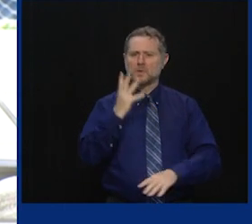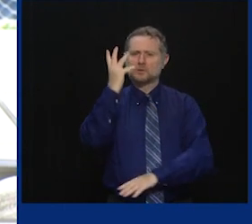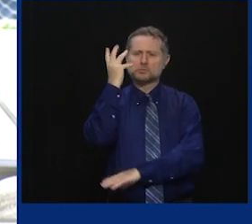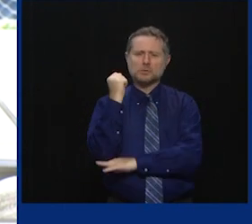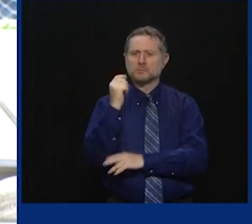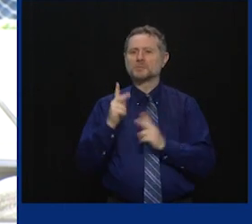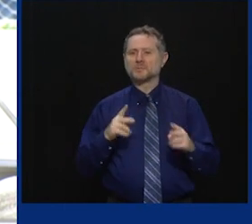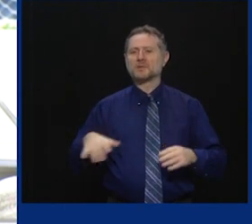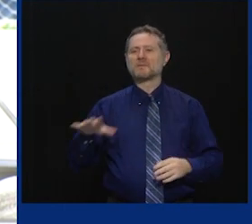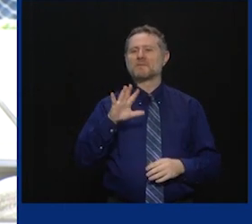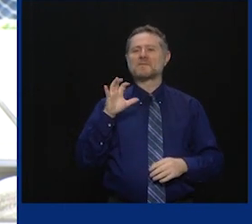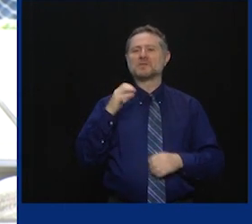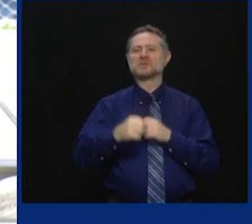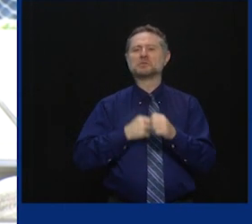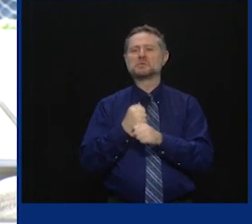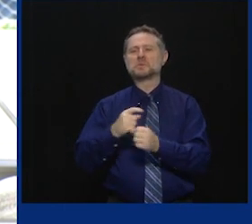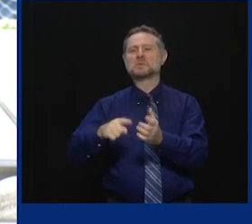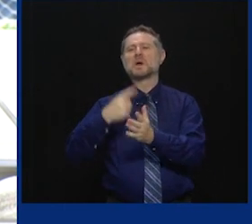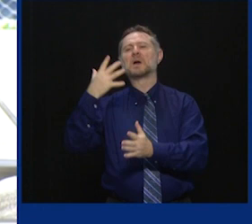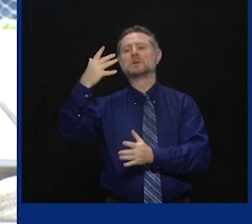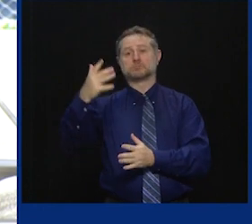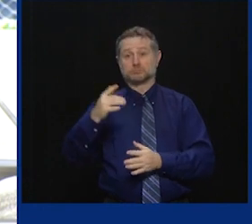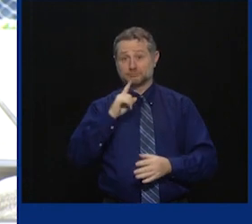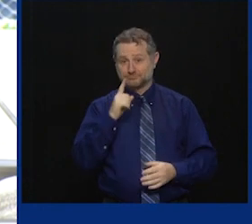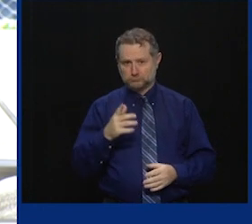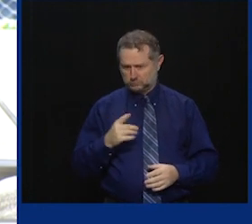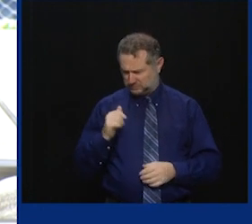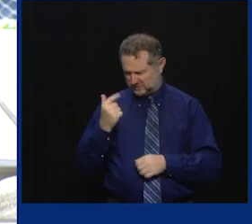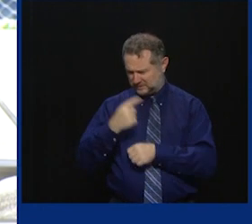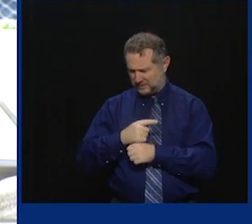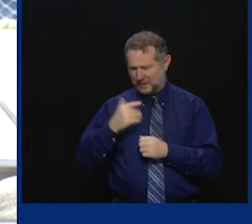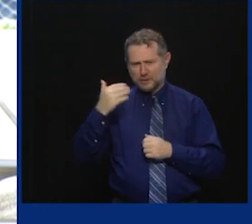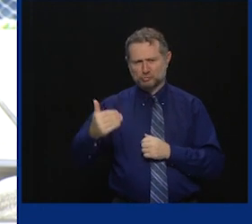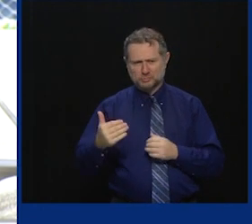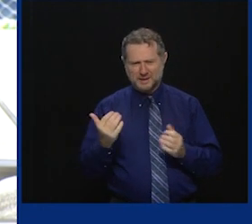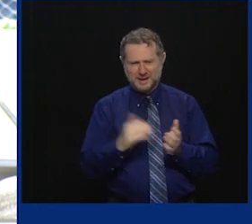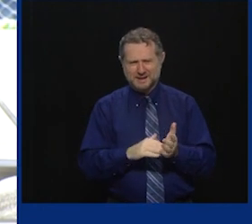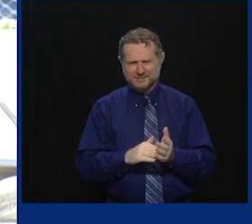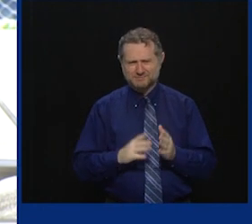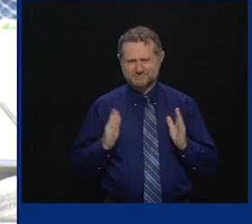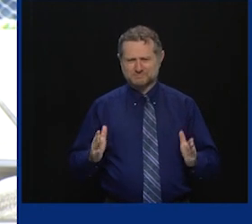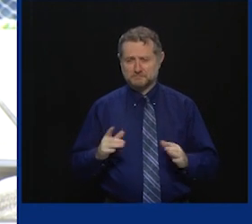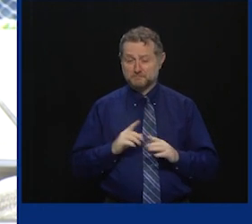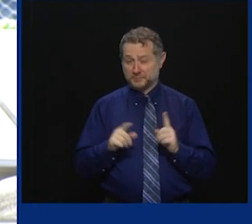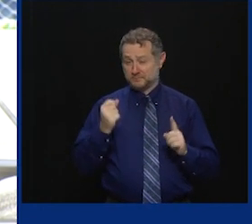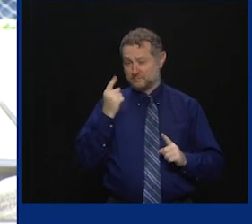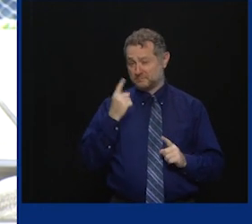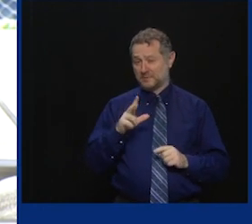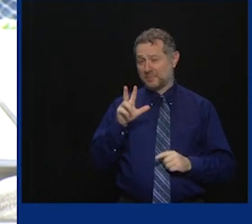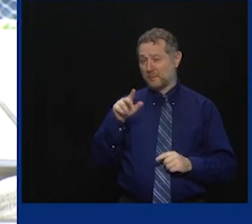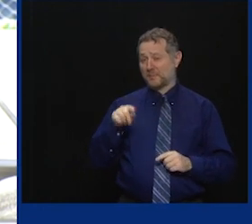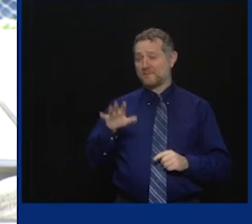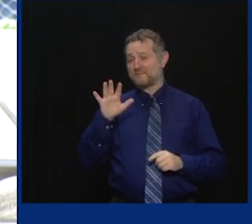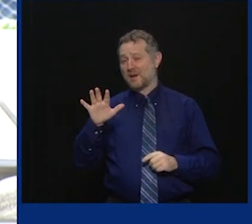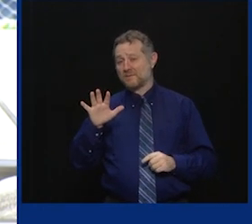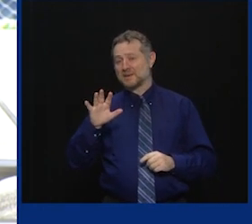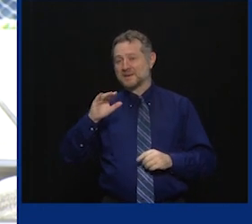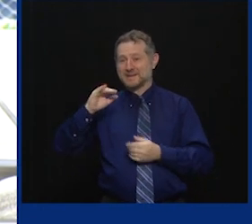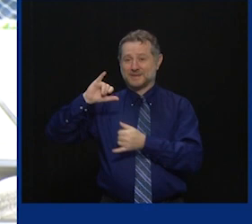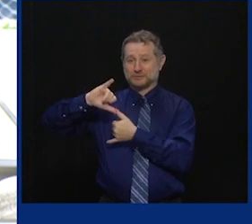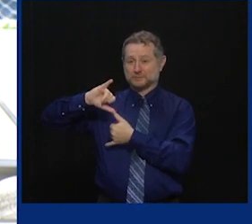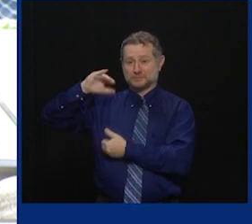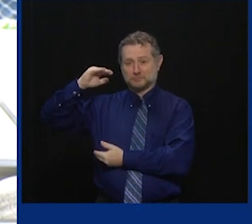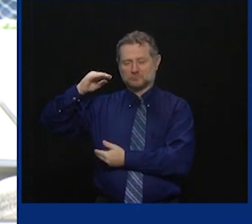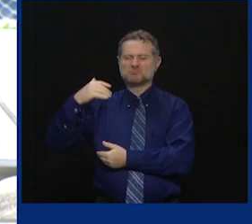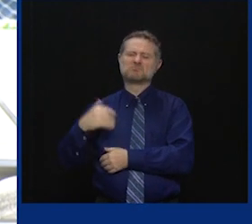event. 10 days later, it happened again, except we had well over 3.5 inches of rainfall. It was Niagara